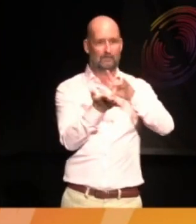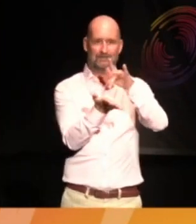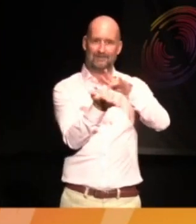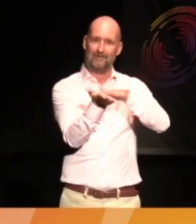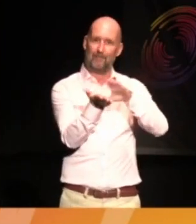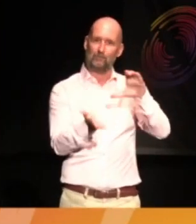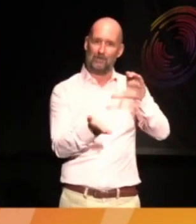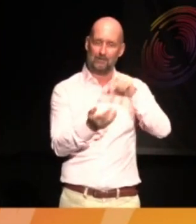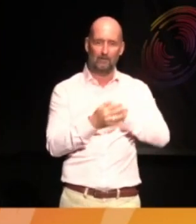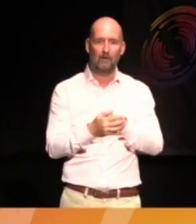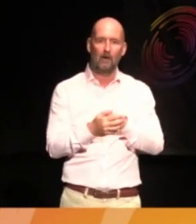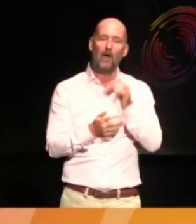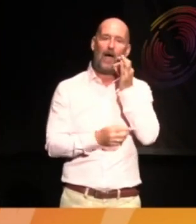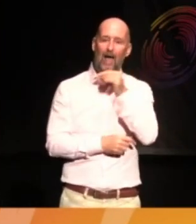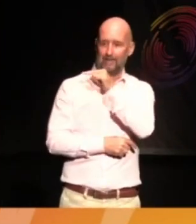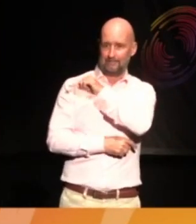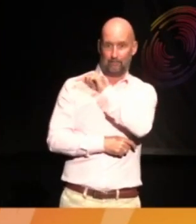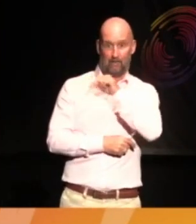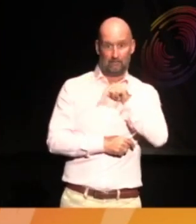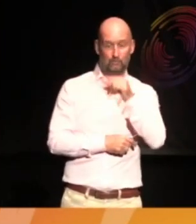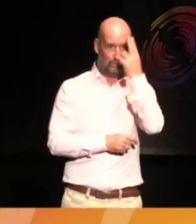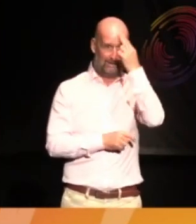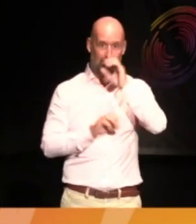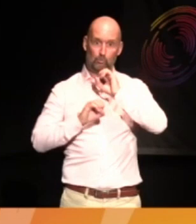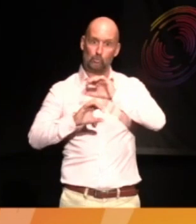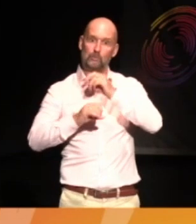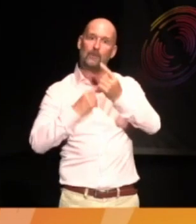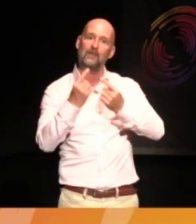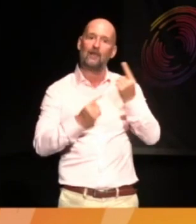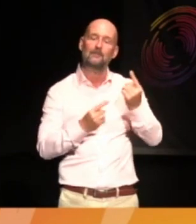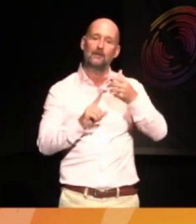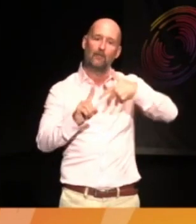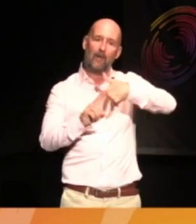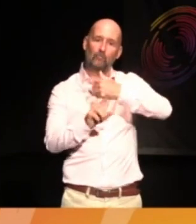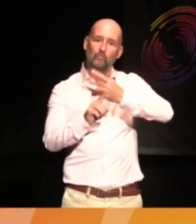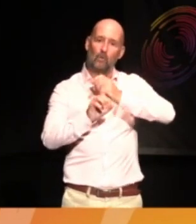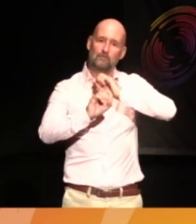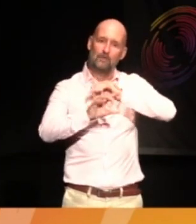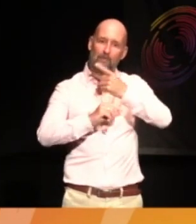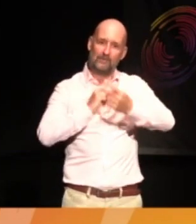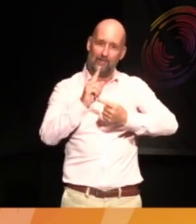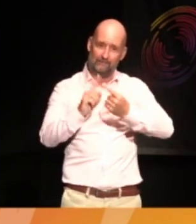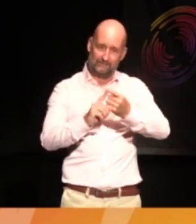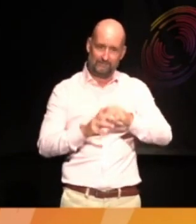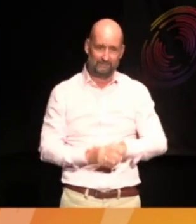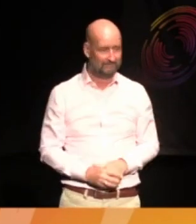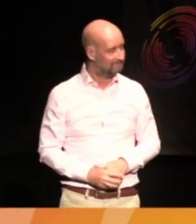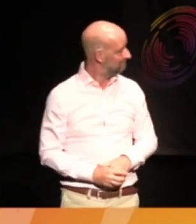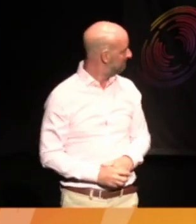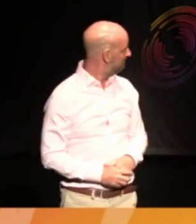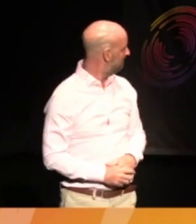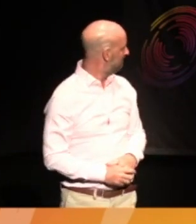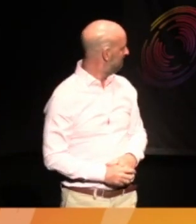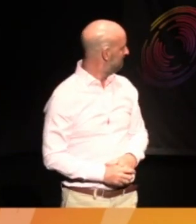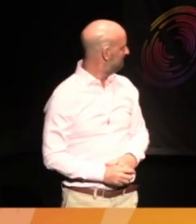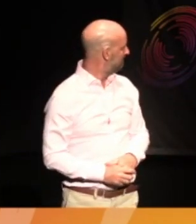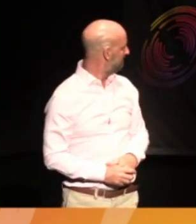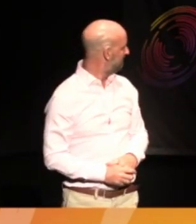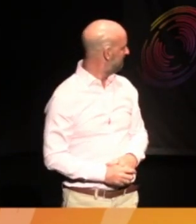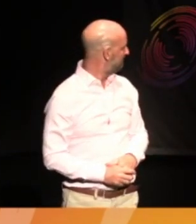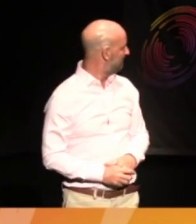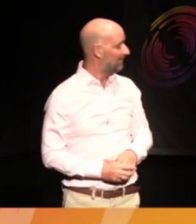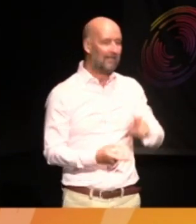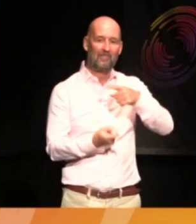I'm now going to ask each member of the panel to introduce themselves and tell us a little bit about themselves as we start to get into